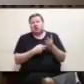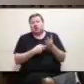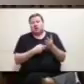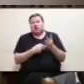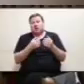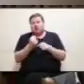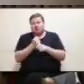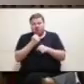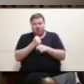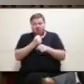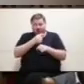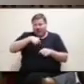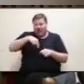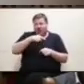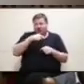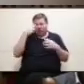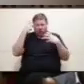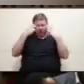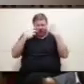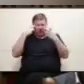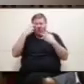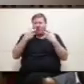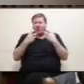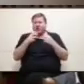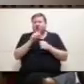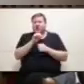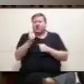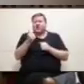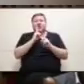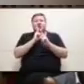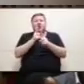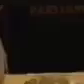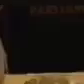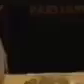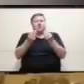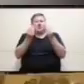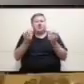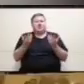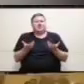us confusion more than the answer we needed.